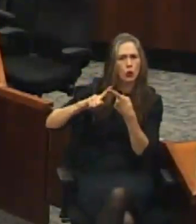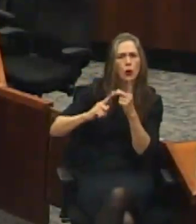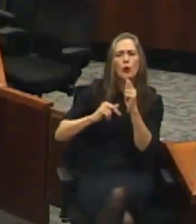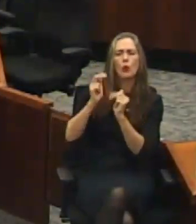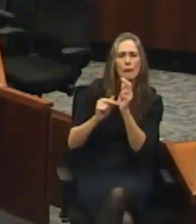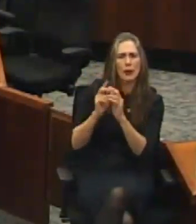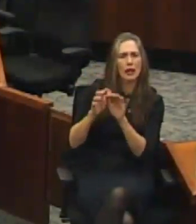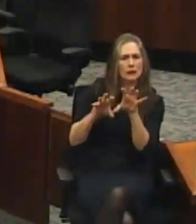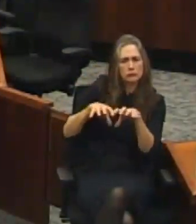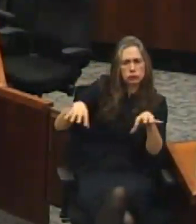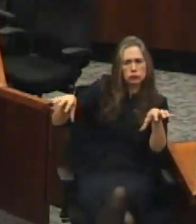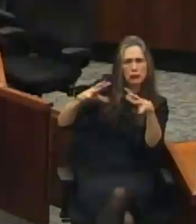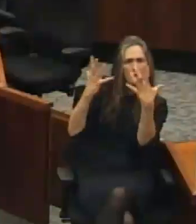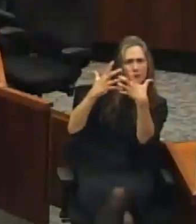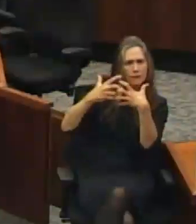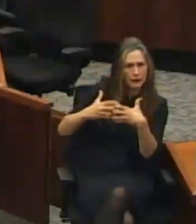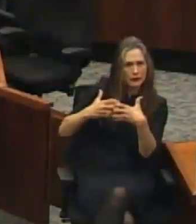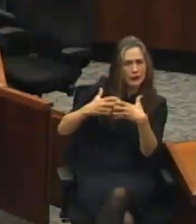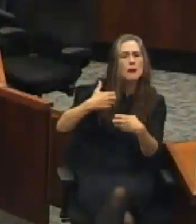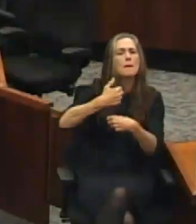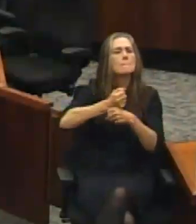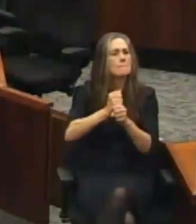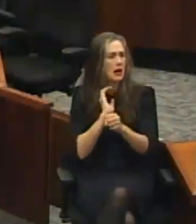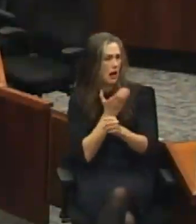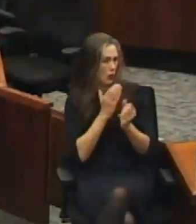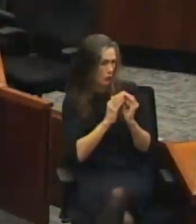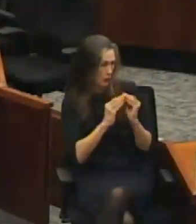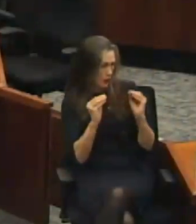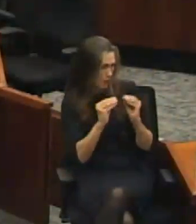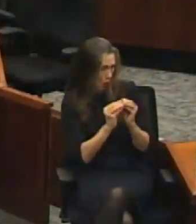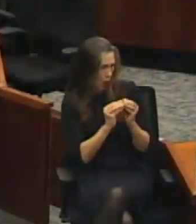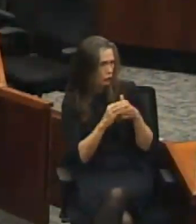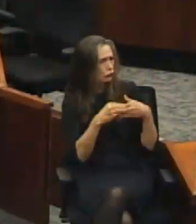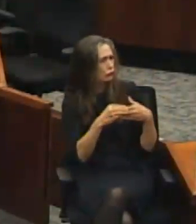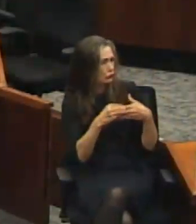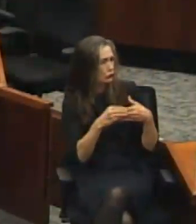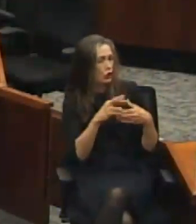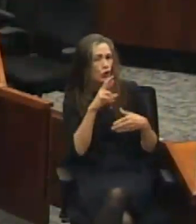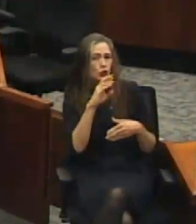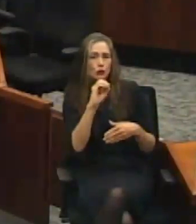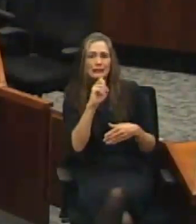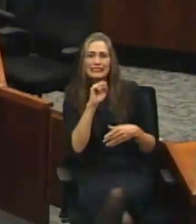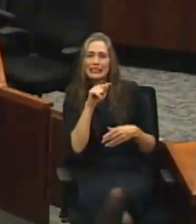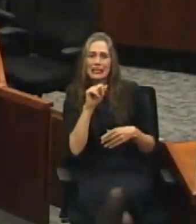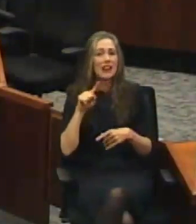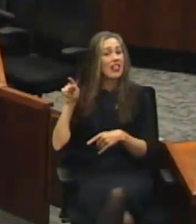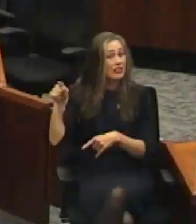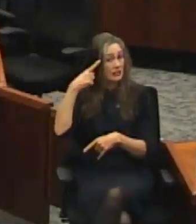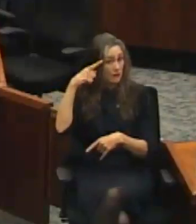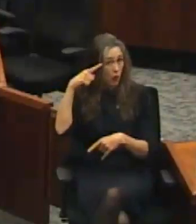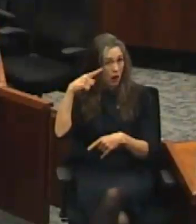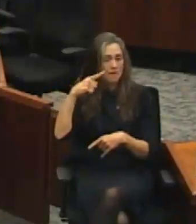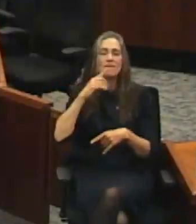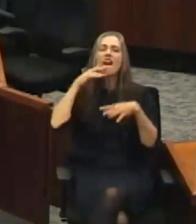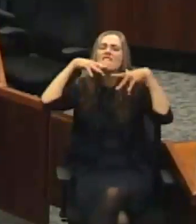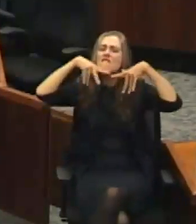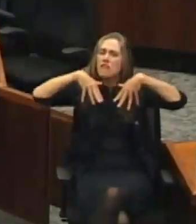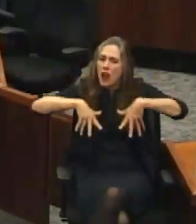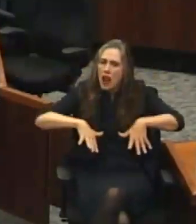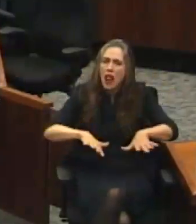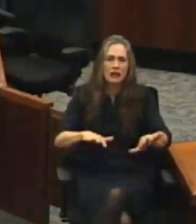It's important to know a few things tonight. That this is a flood map. This is not a debris flow map. And there's